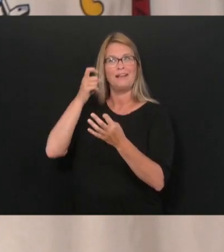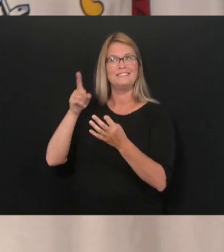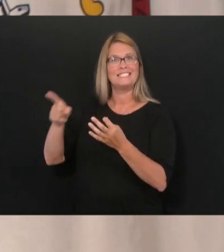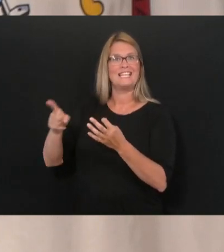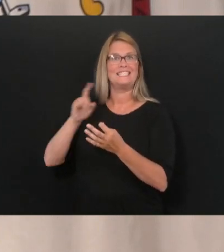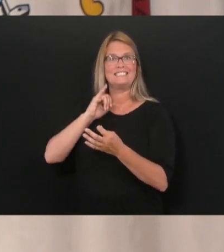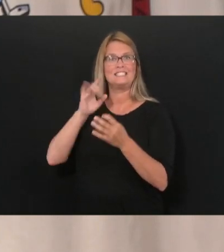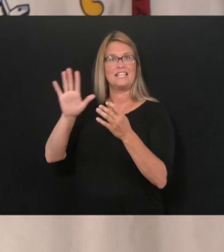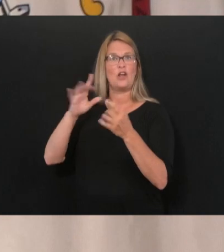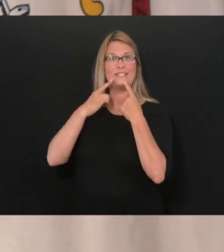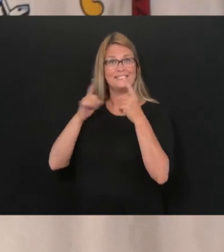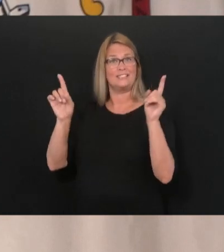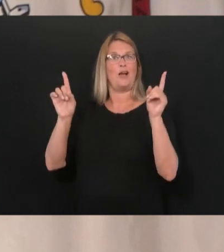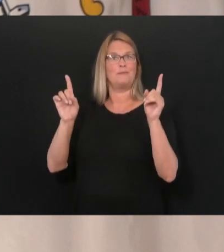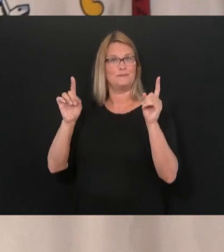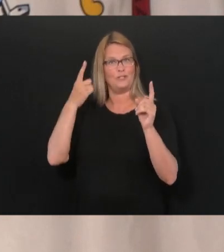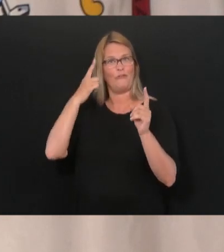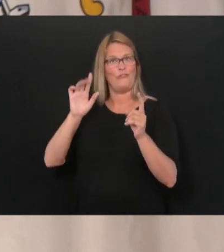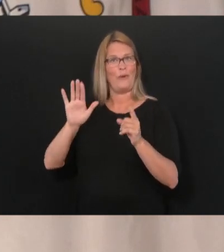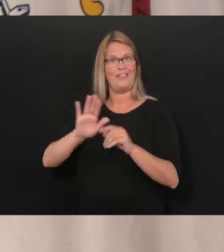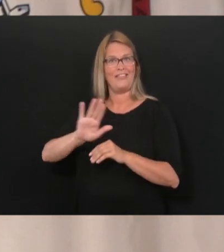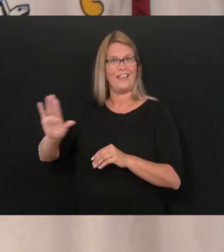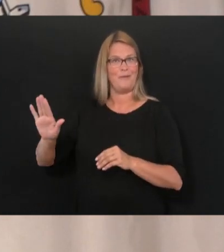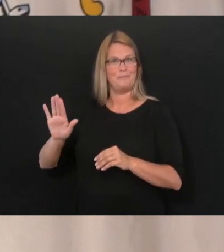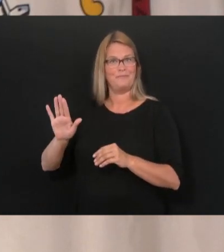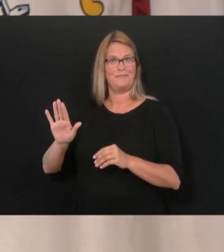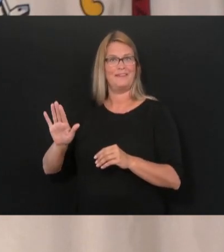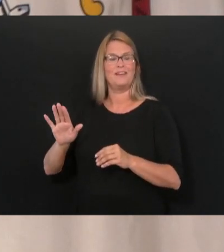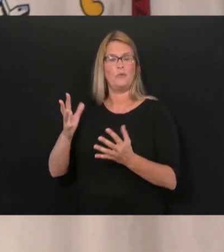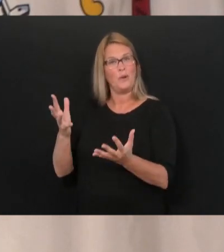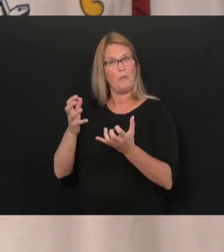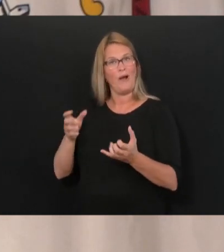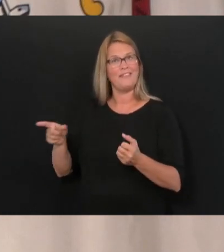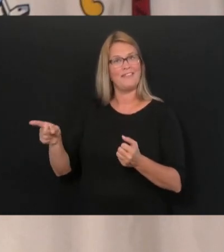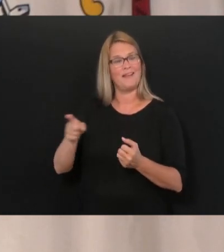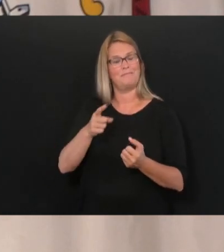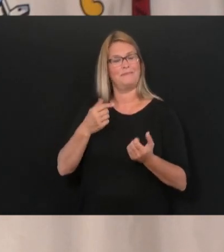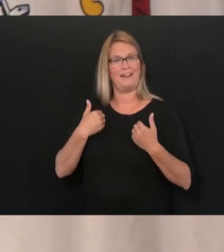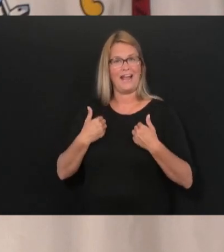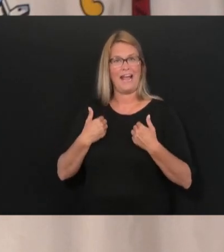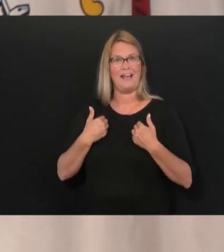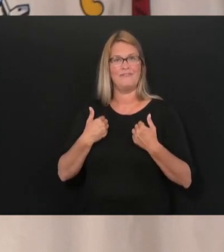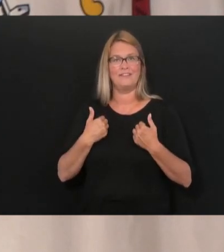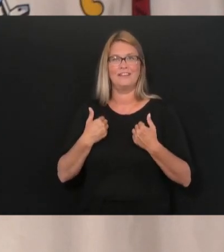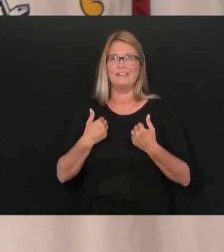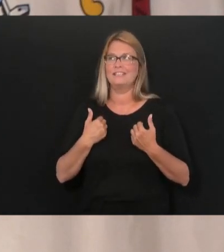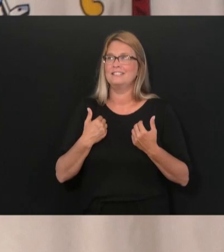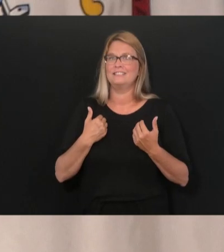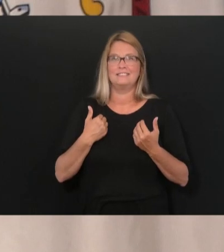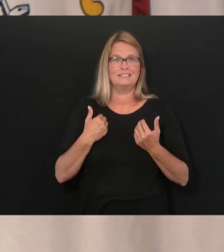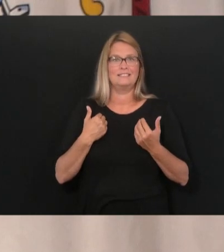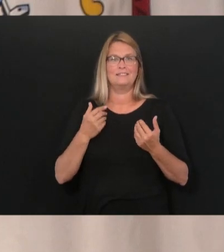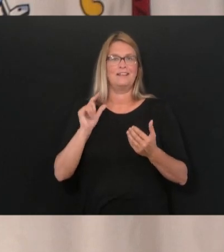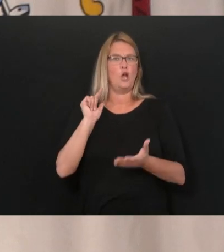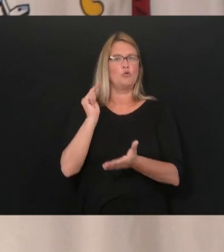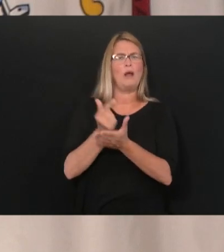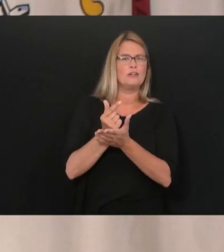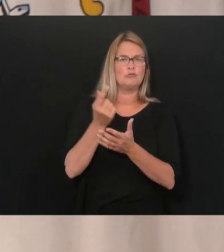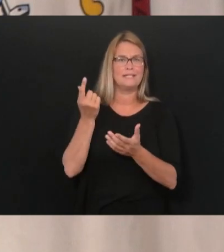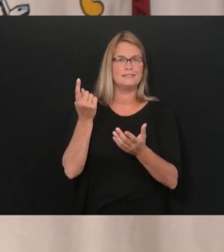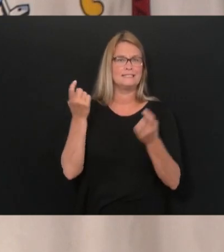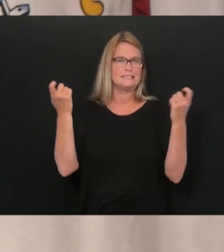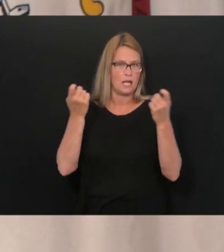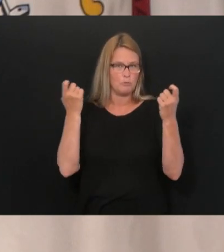beyond belief for these kids and everything, and we sure want them to have some level of some type of graduation.